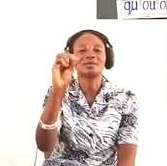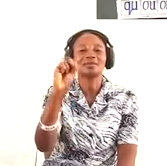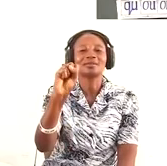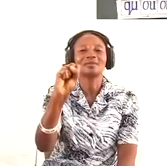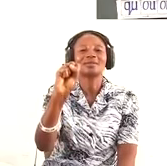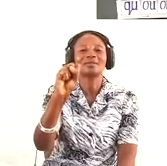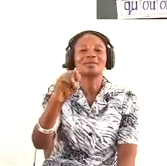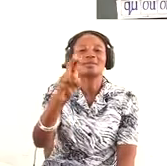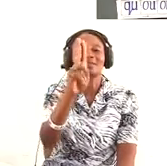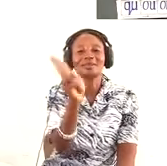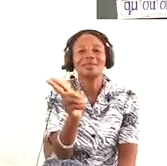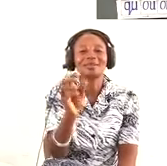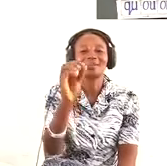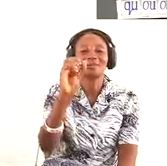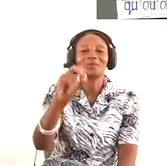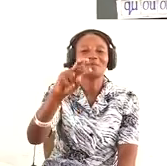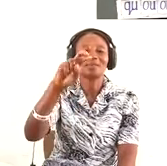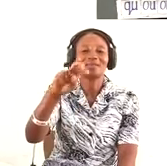Horn.